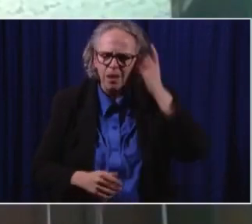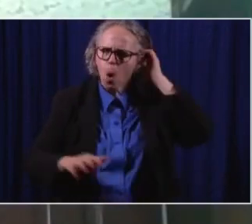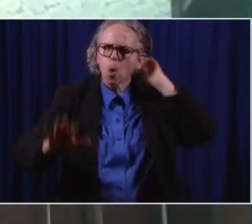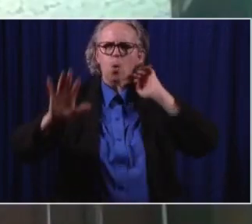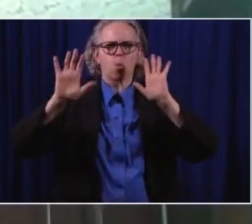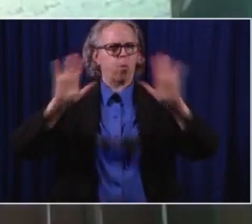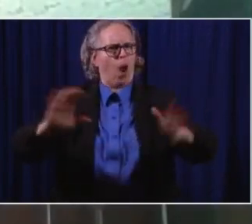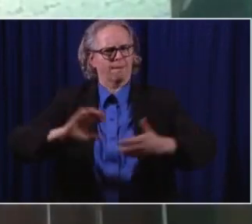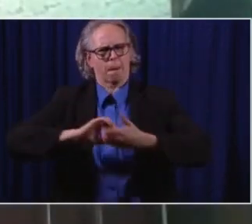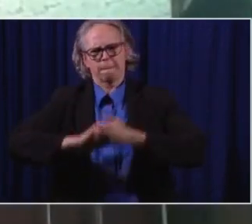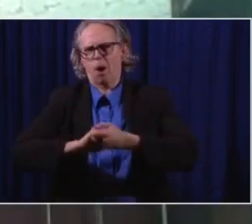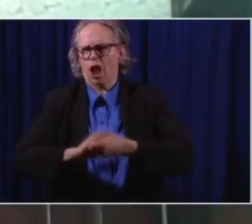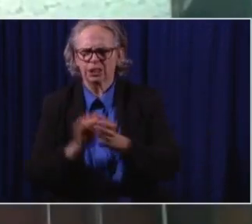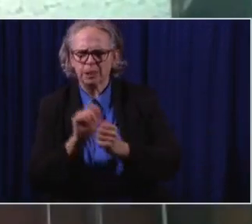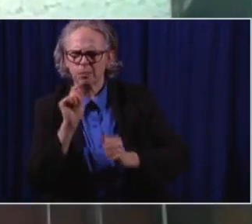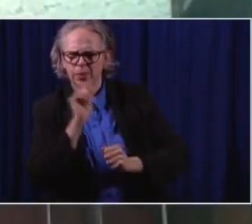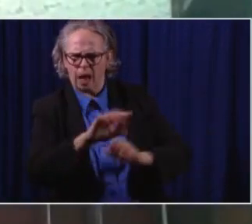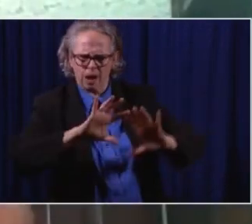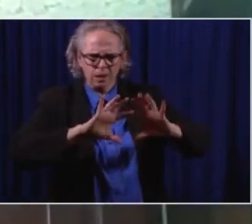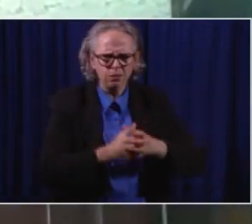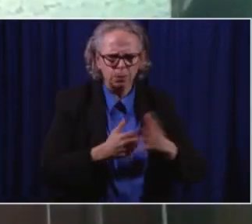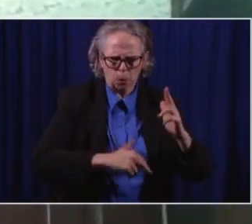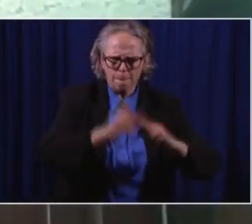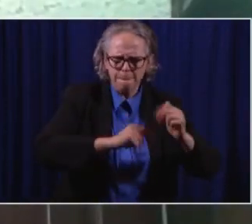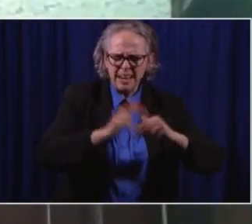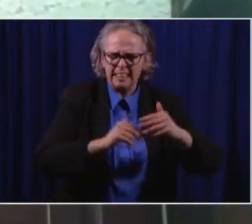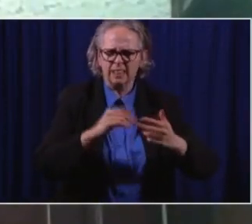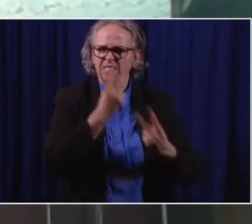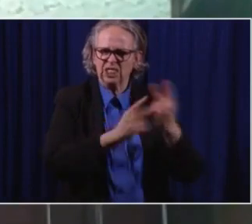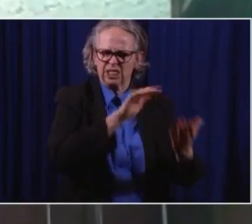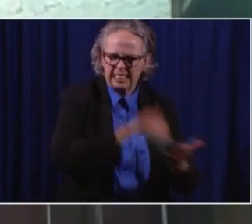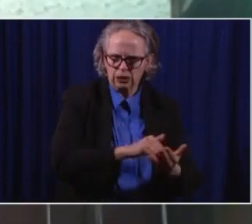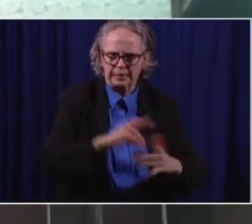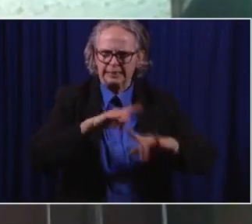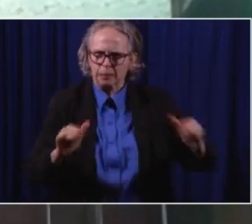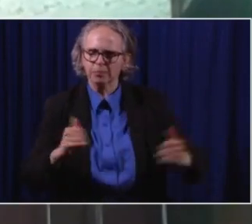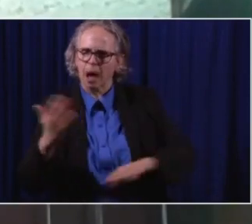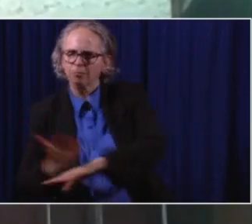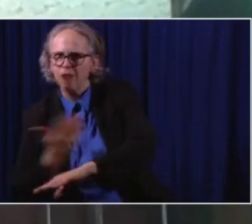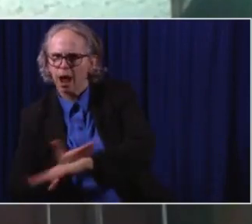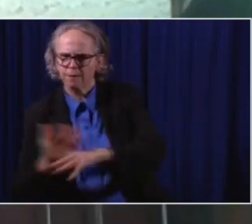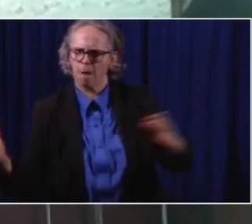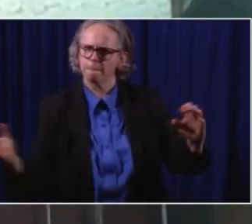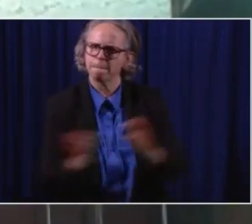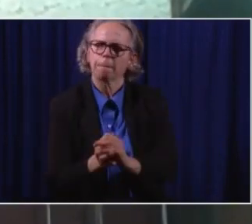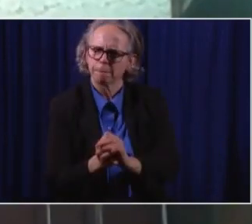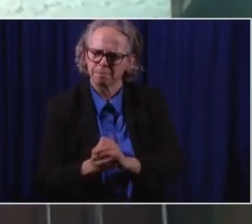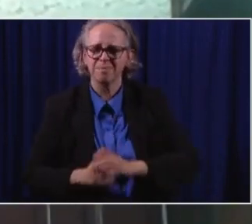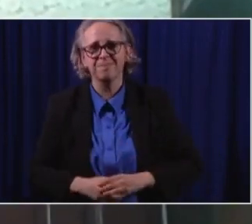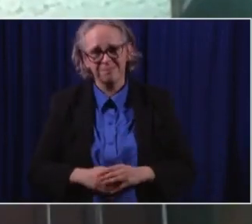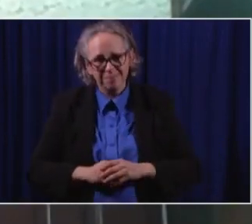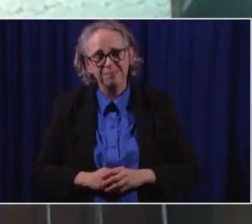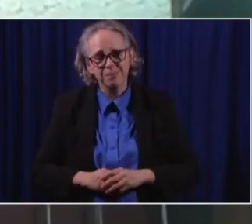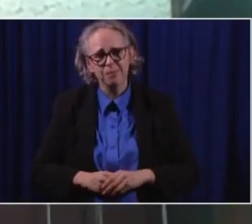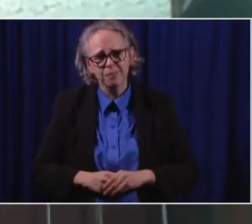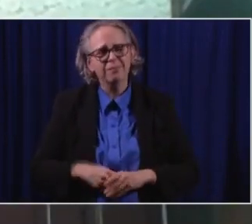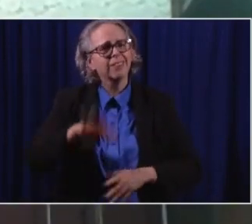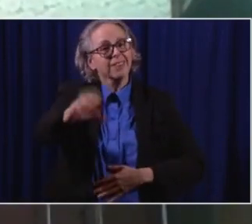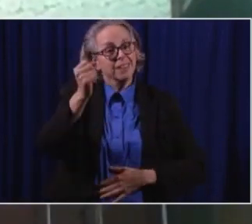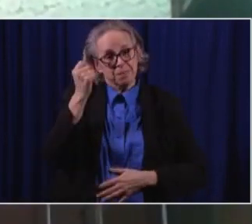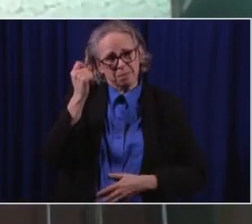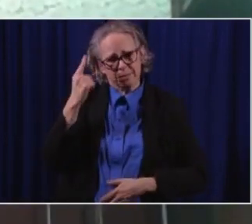this, the new building and the restoration. It's about half and half state capital funds, and the rest